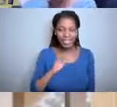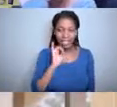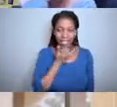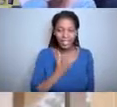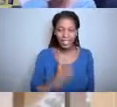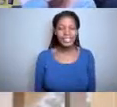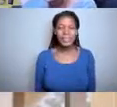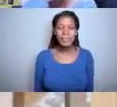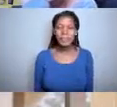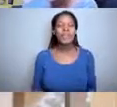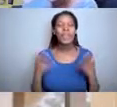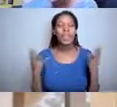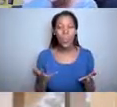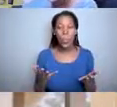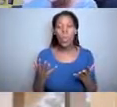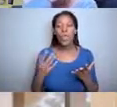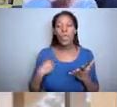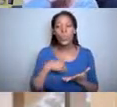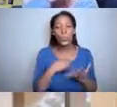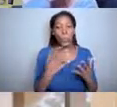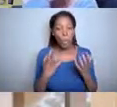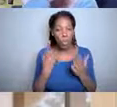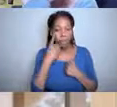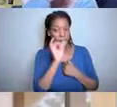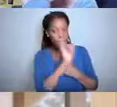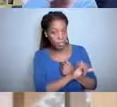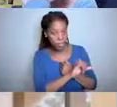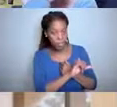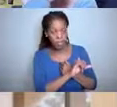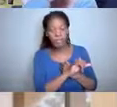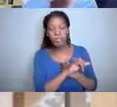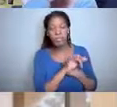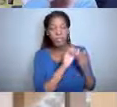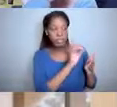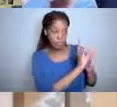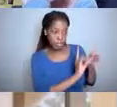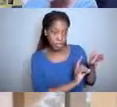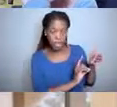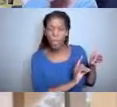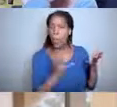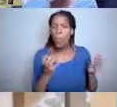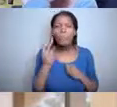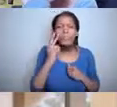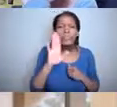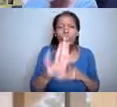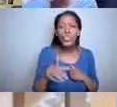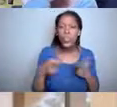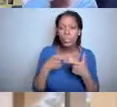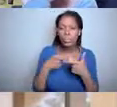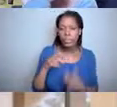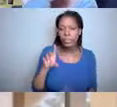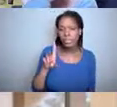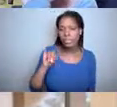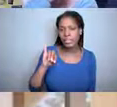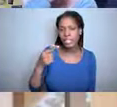are what we're asking for particularly in this um call is a digital design um so we're not looking for a painted